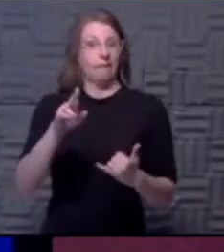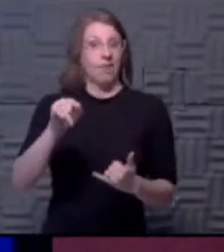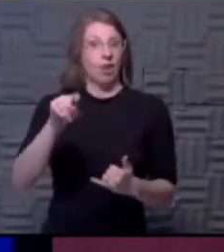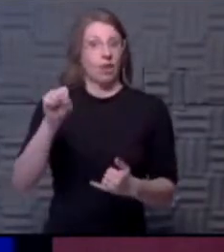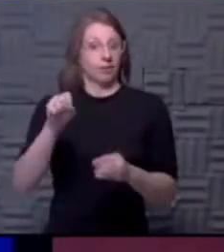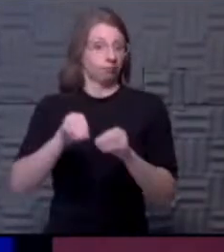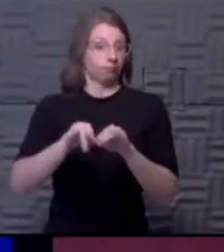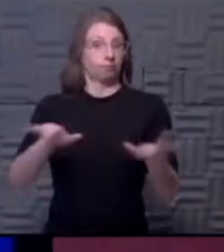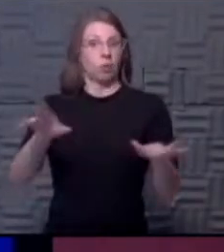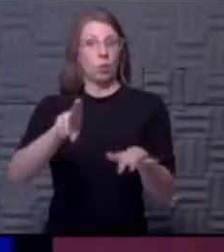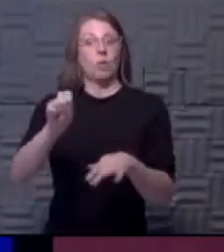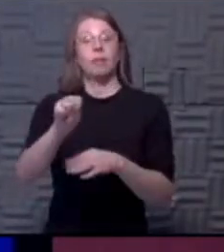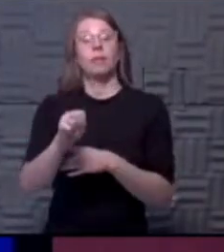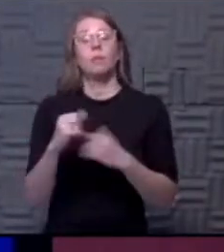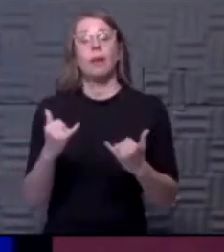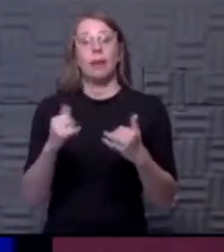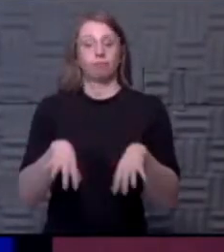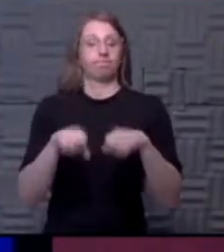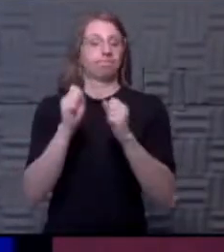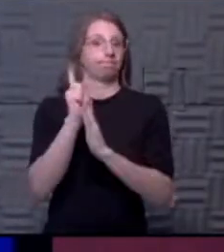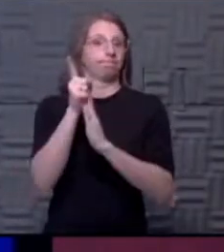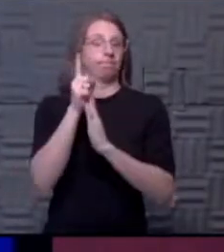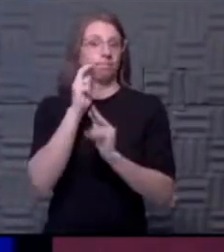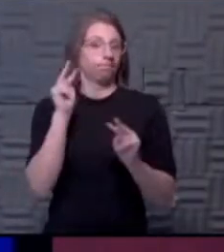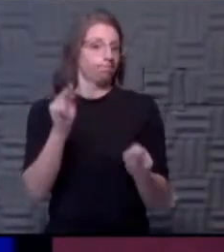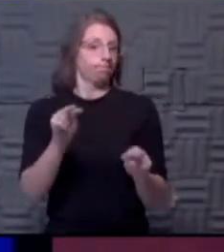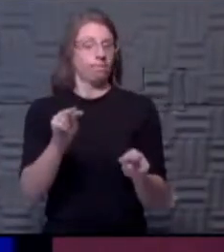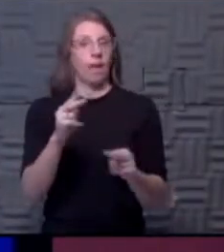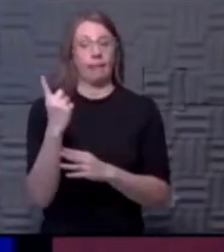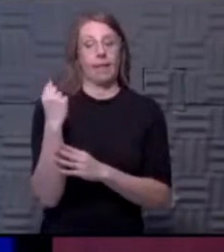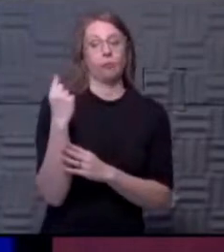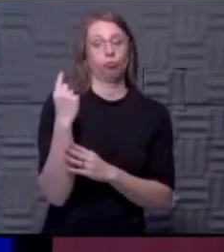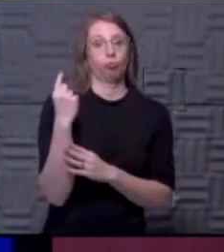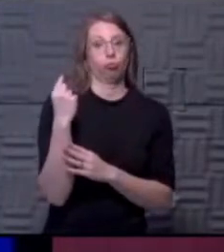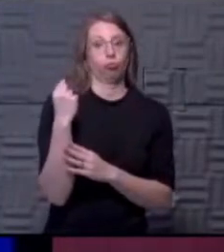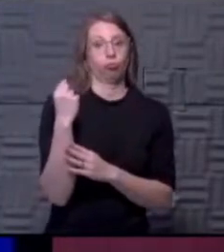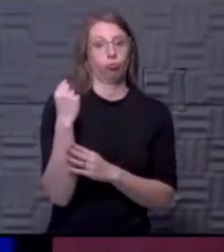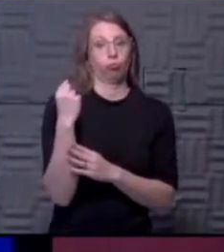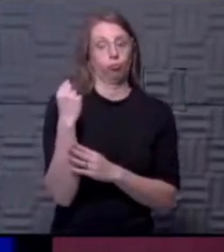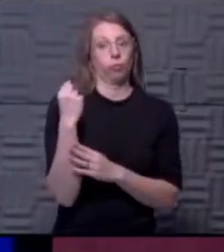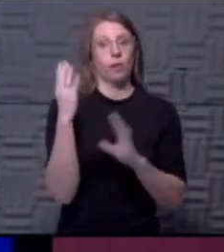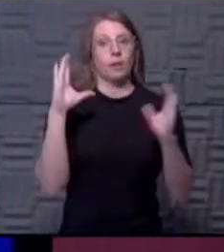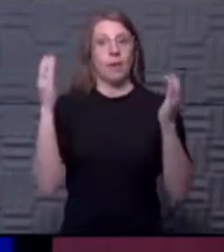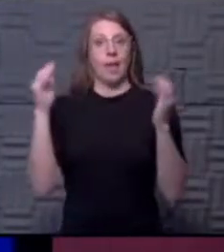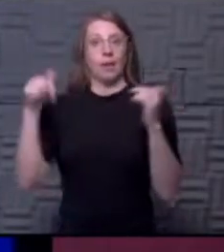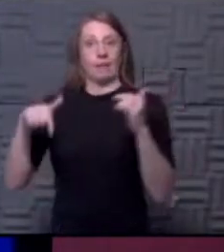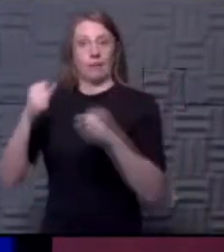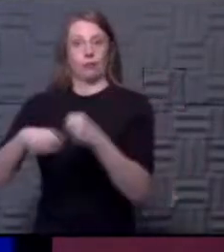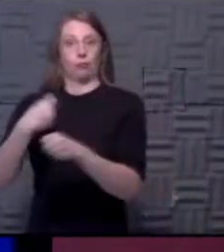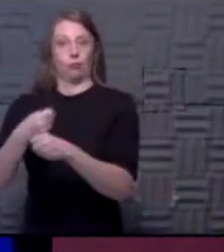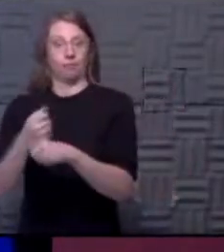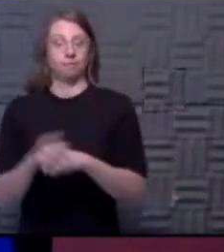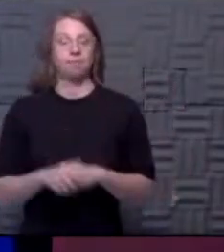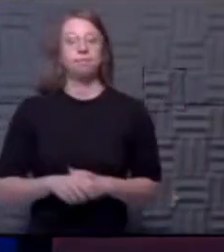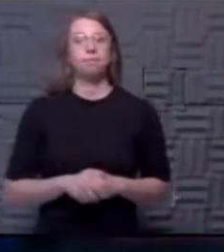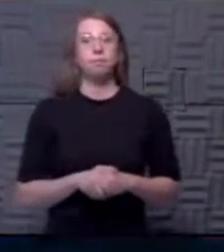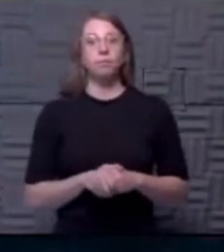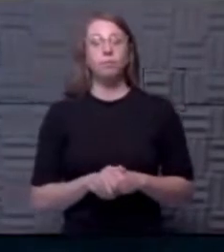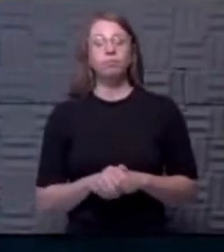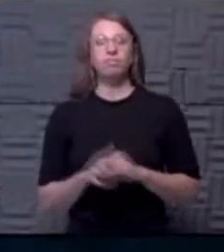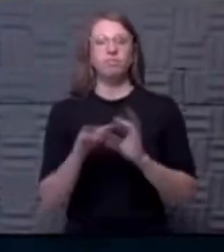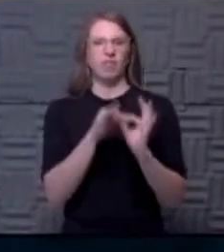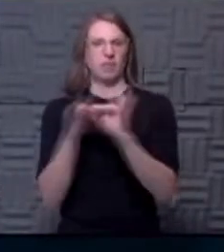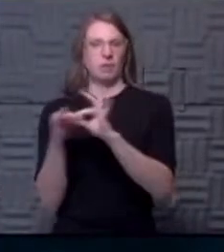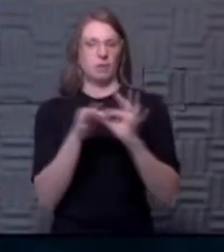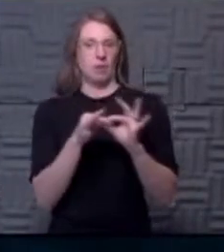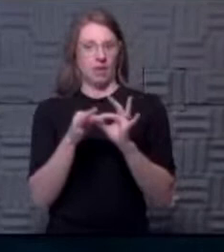we'd take a moment to take a peek at how last year looks compared to this year as far as